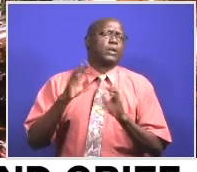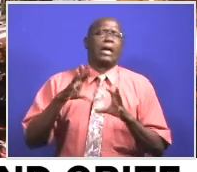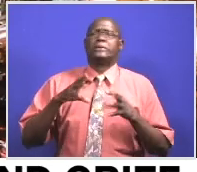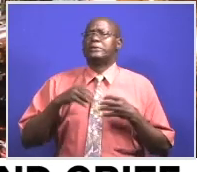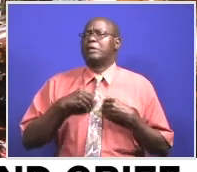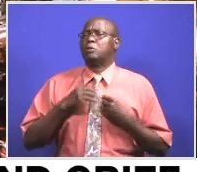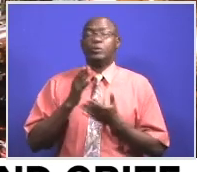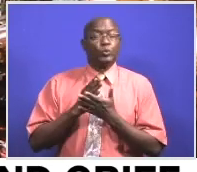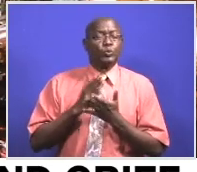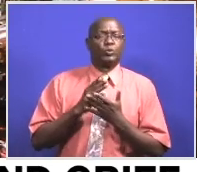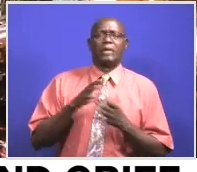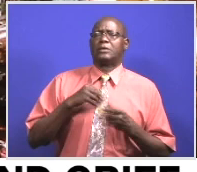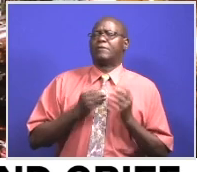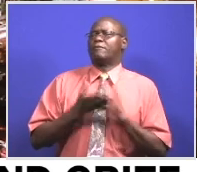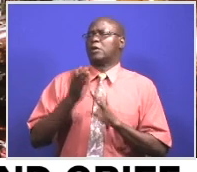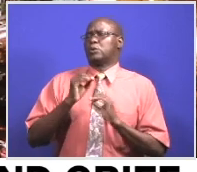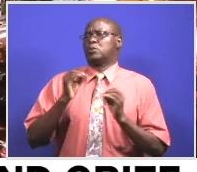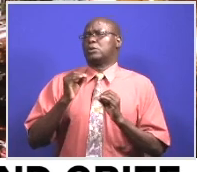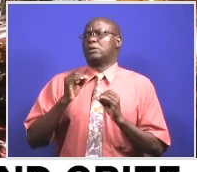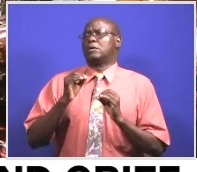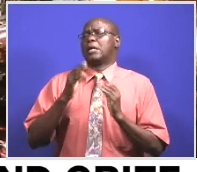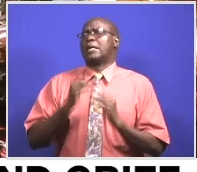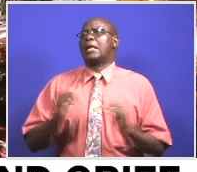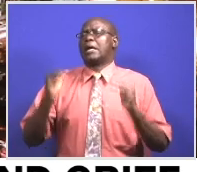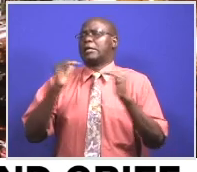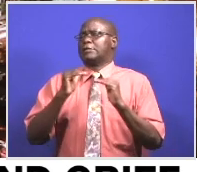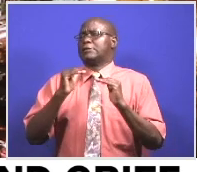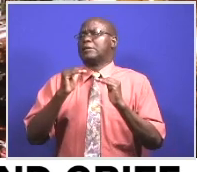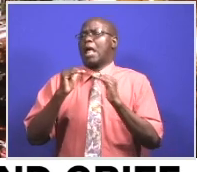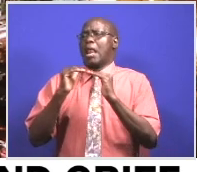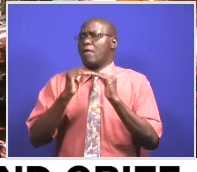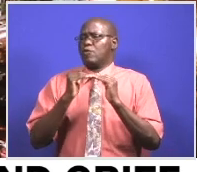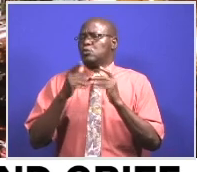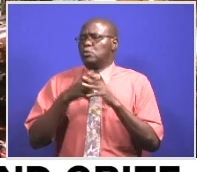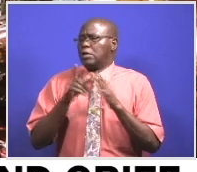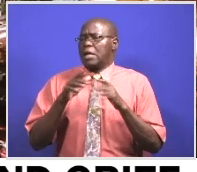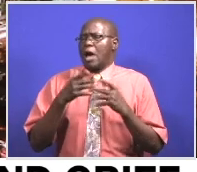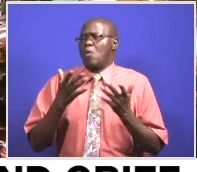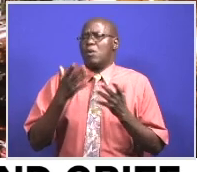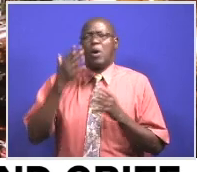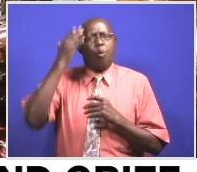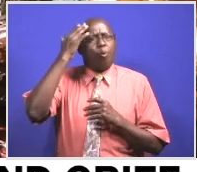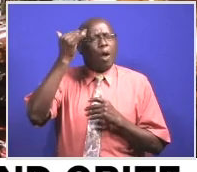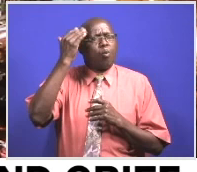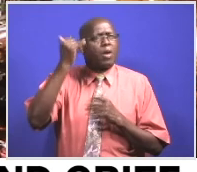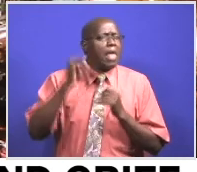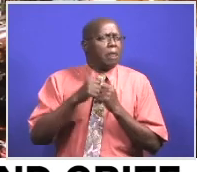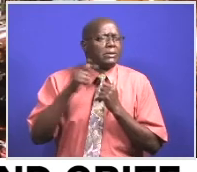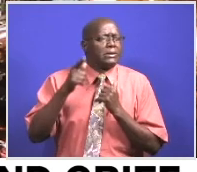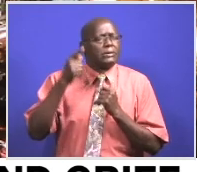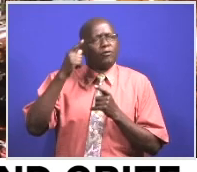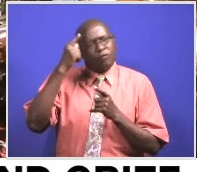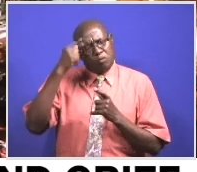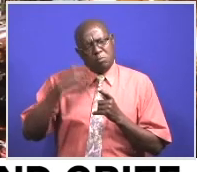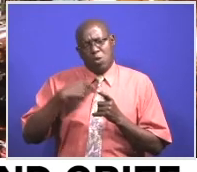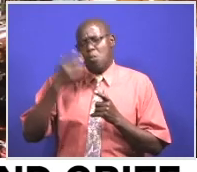happening? So the next stage you start now facing is, why did it happen to me?